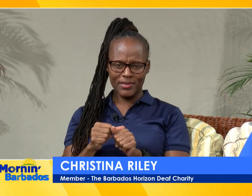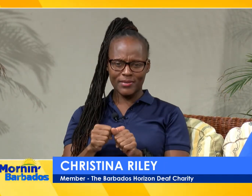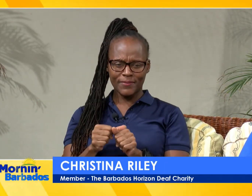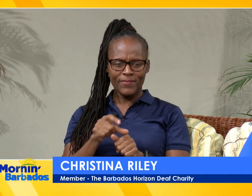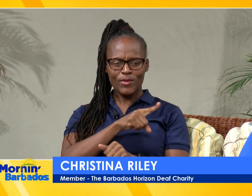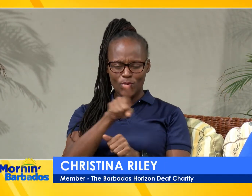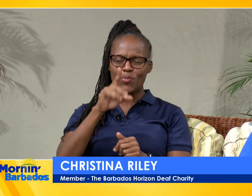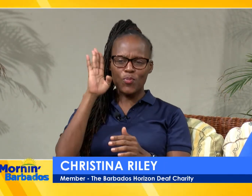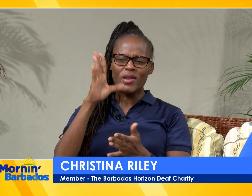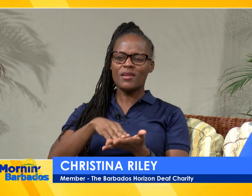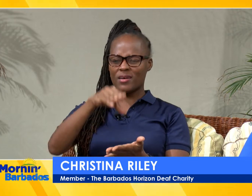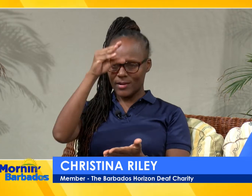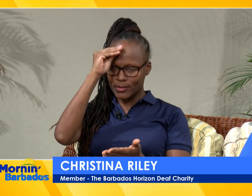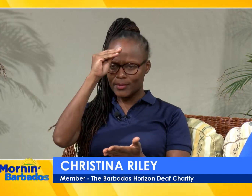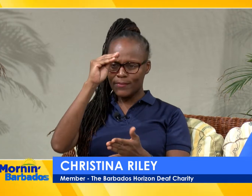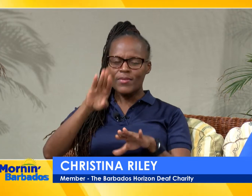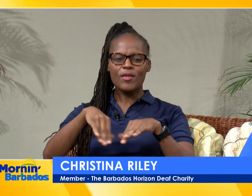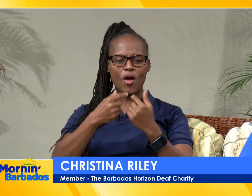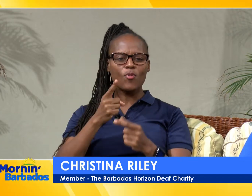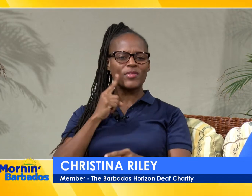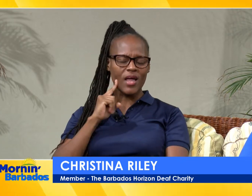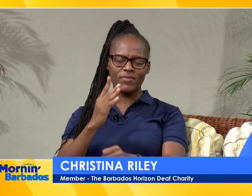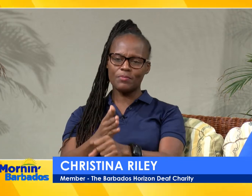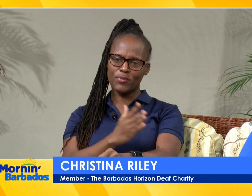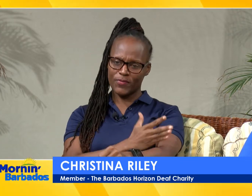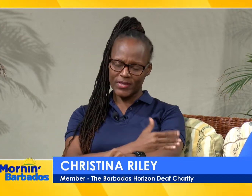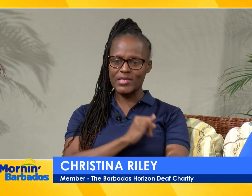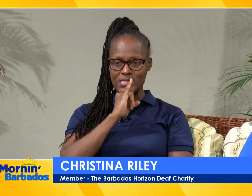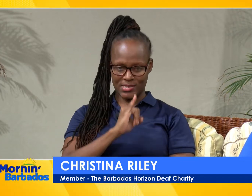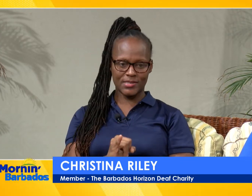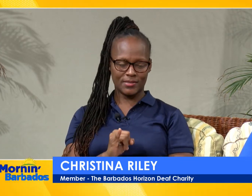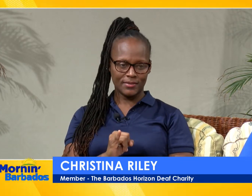We have a good life, but we need to remember